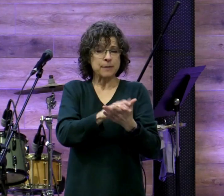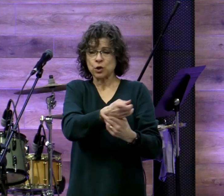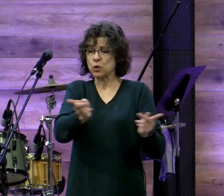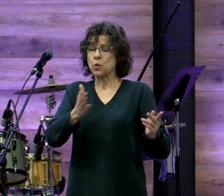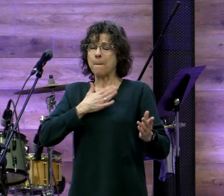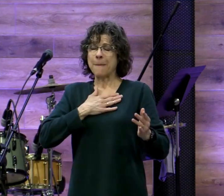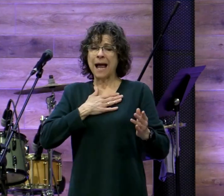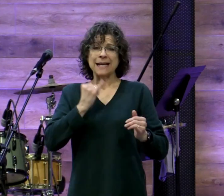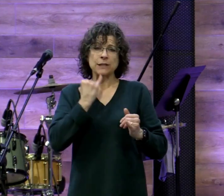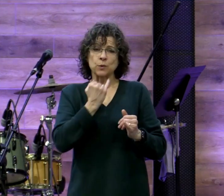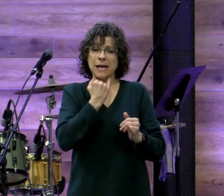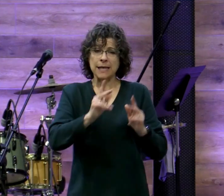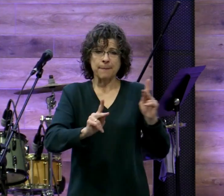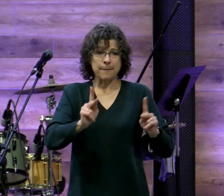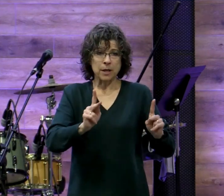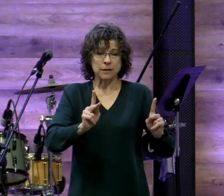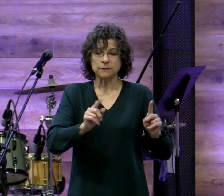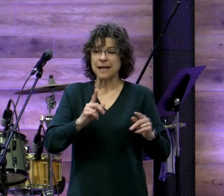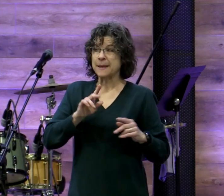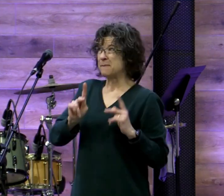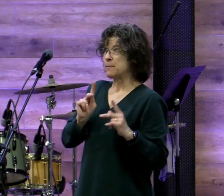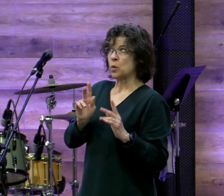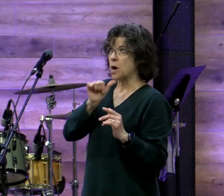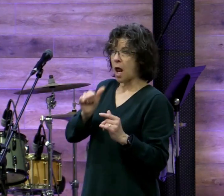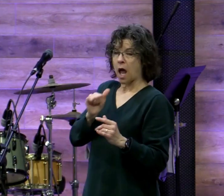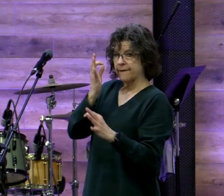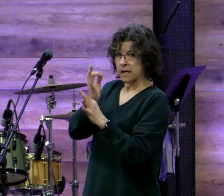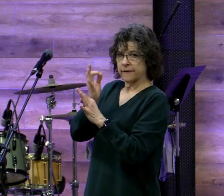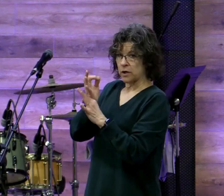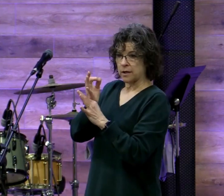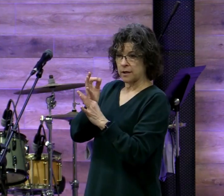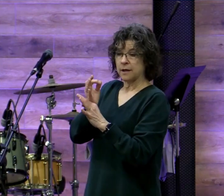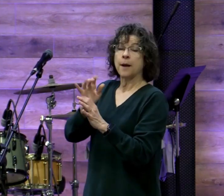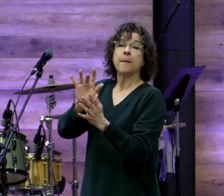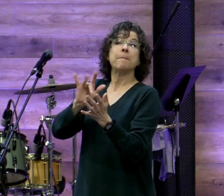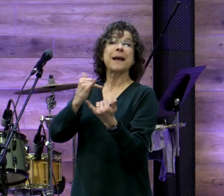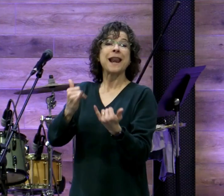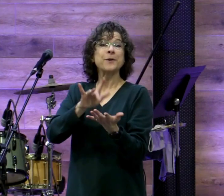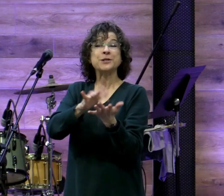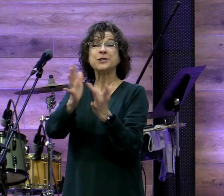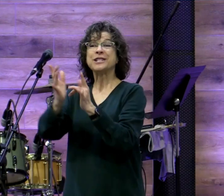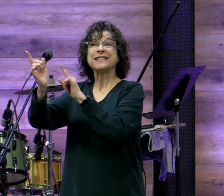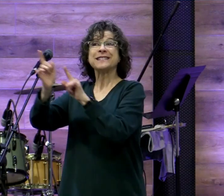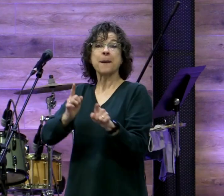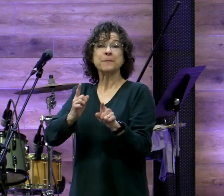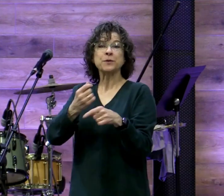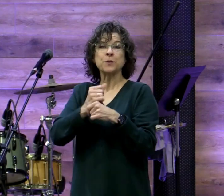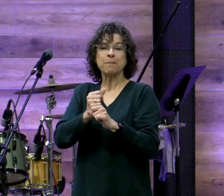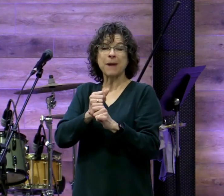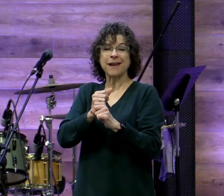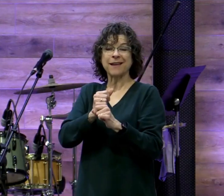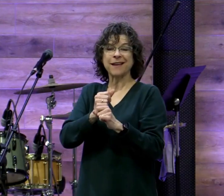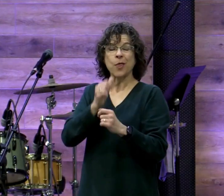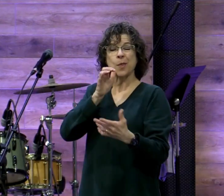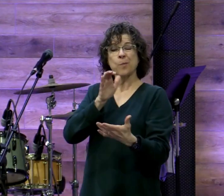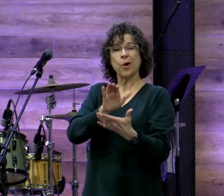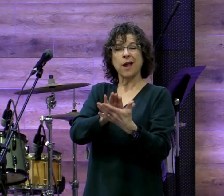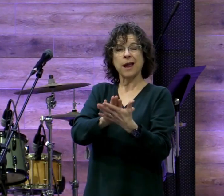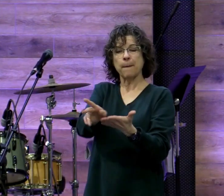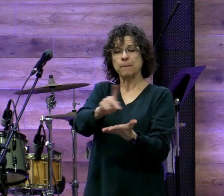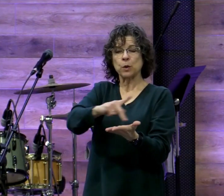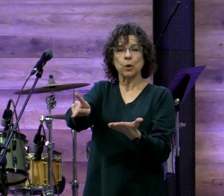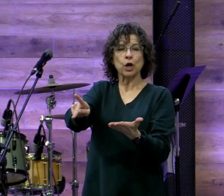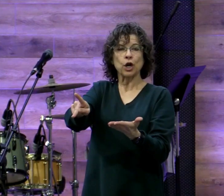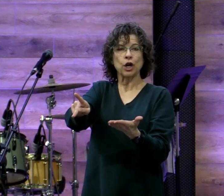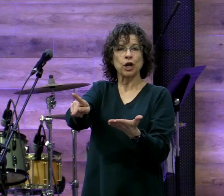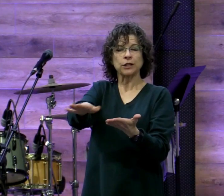him, now Jesus comes to make his bride pure and spotless